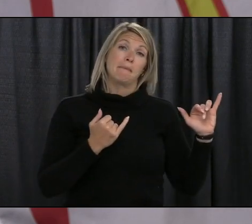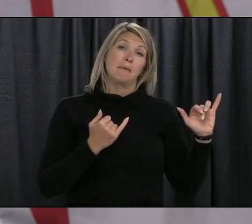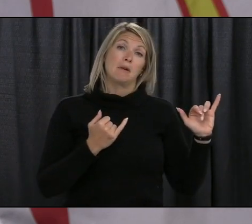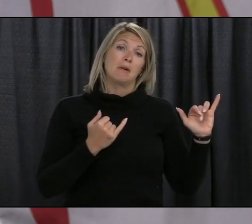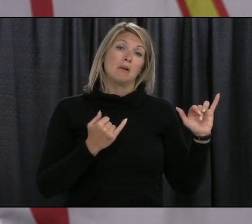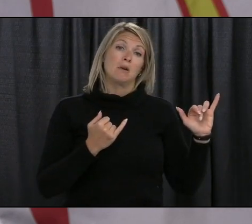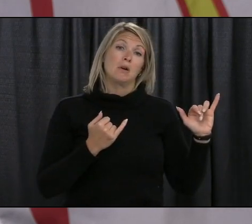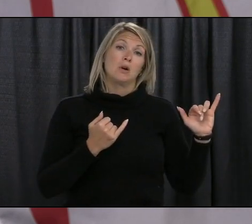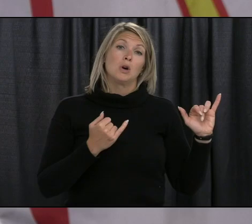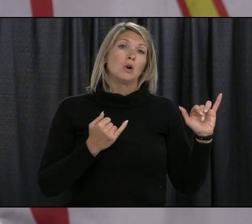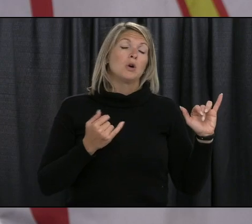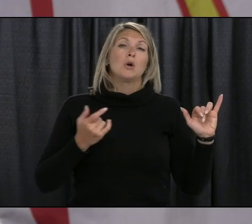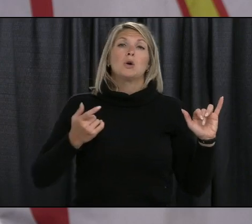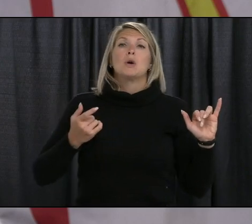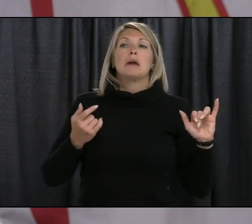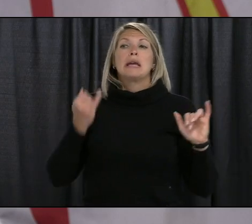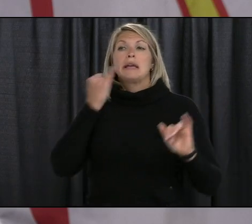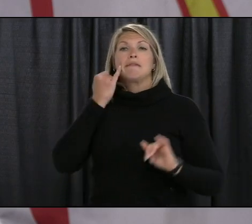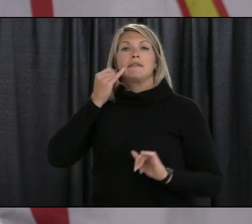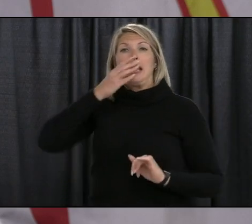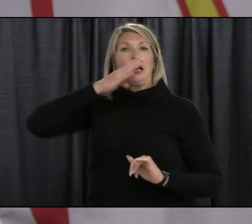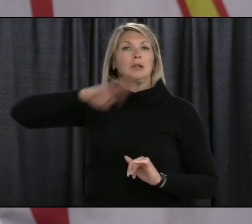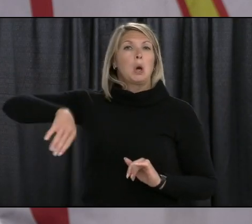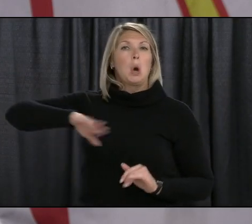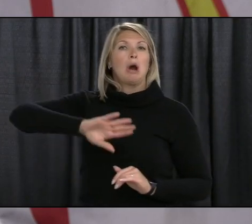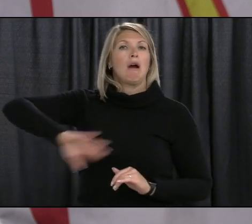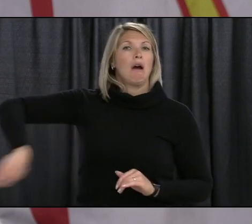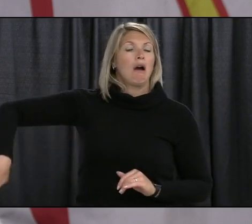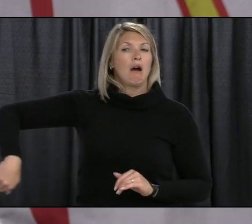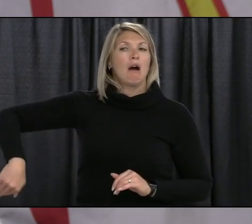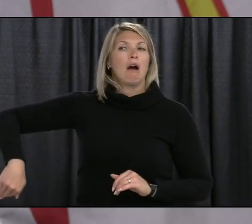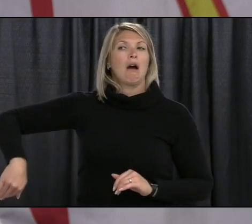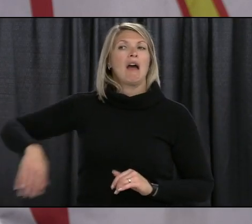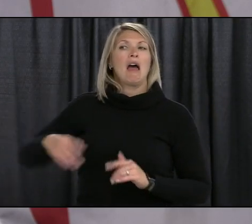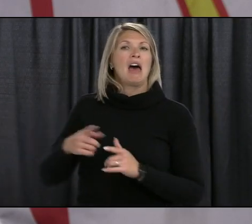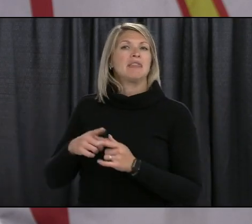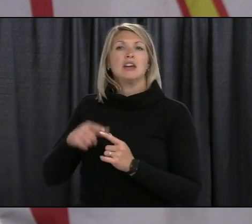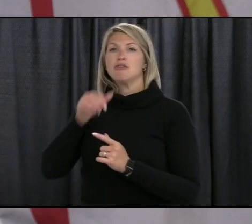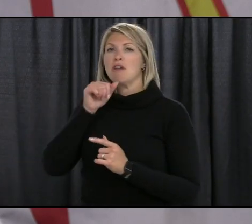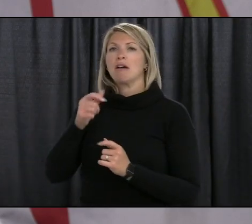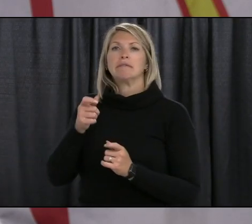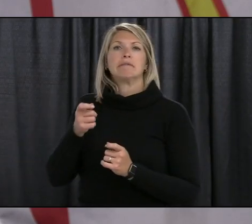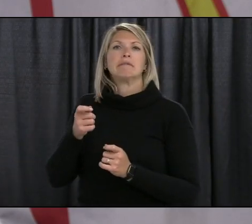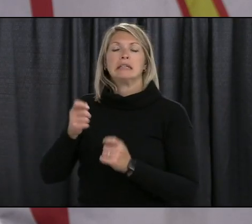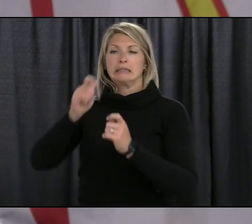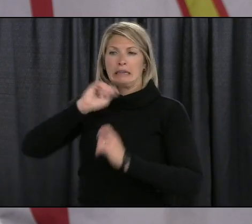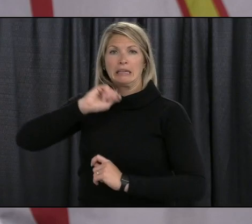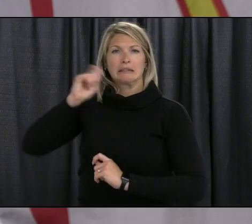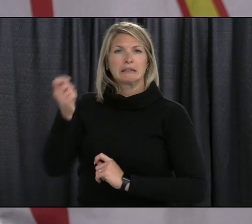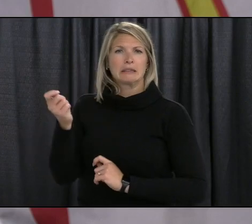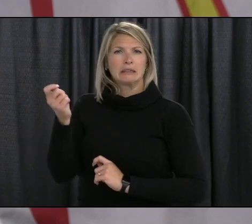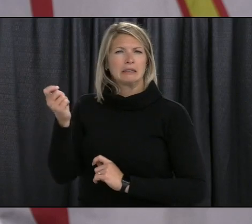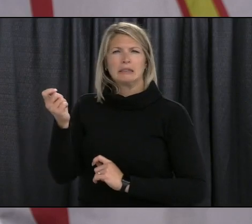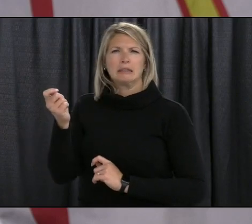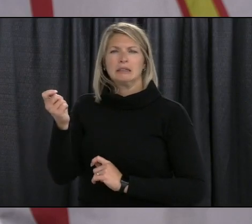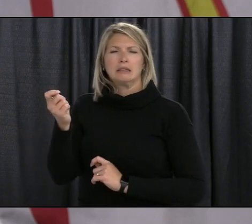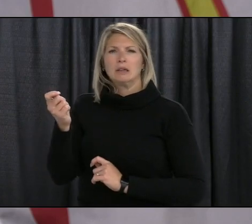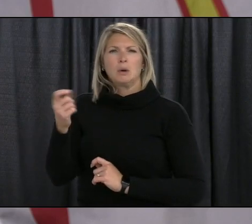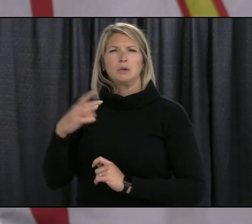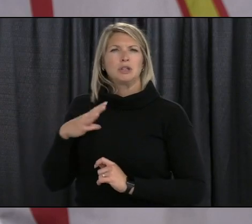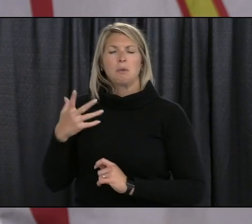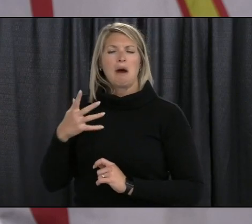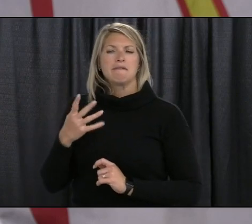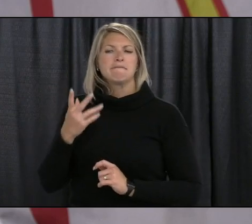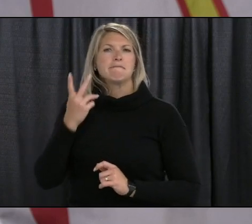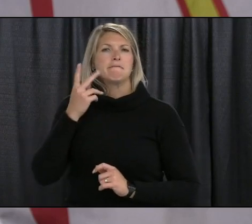to find a case of COVID from a person who presents to the hospital that's a result of community spread. That's not really the way we want to